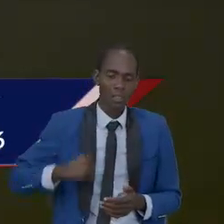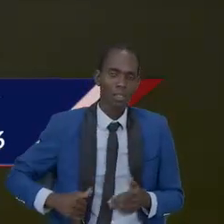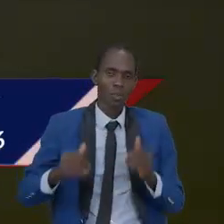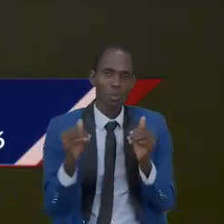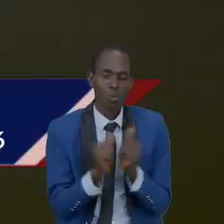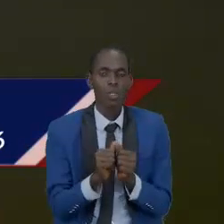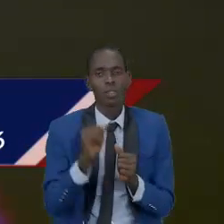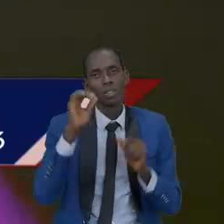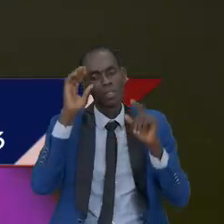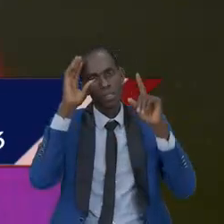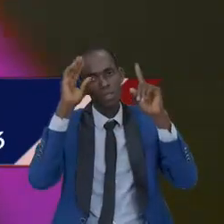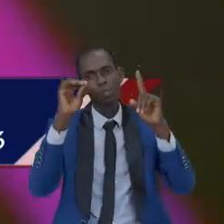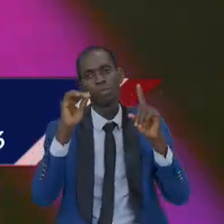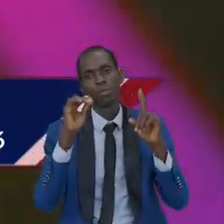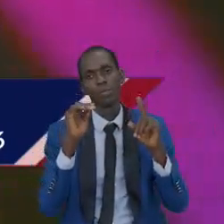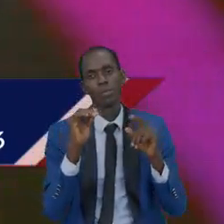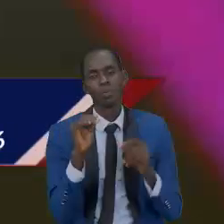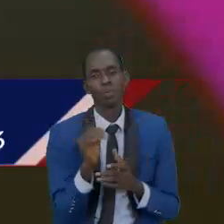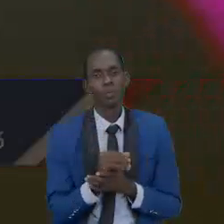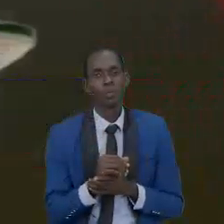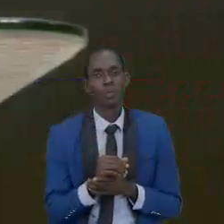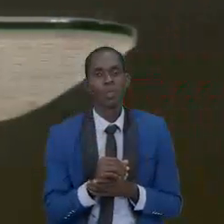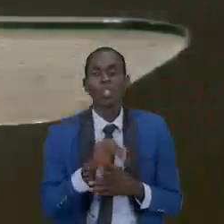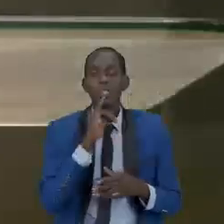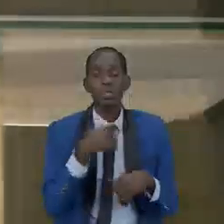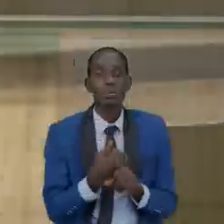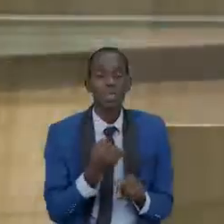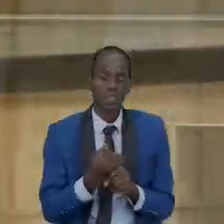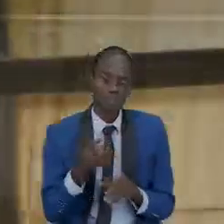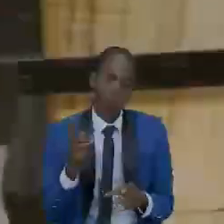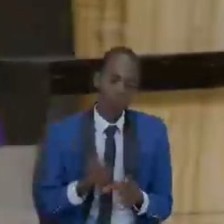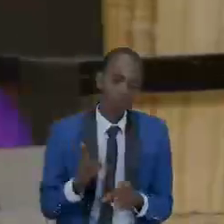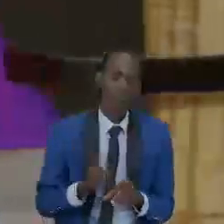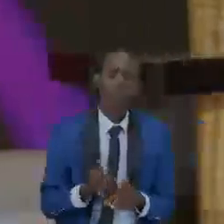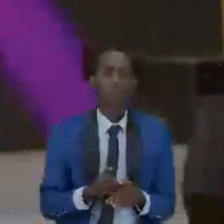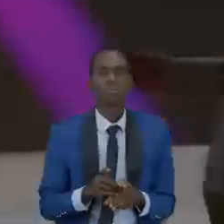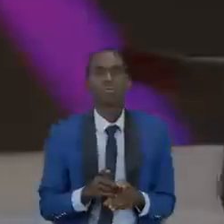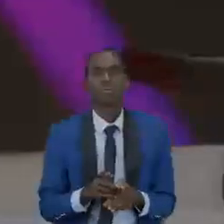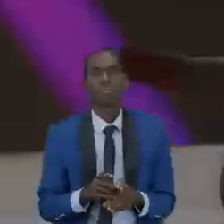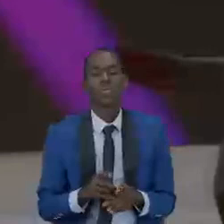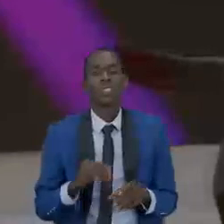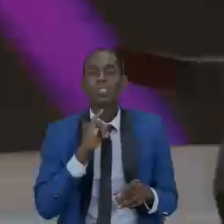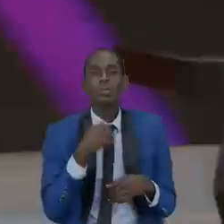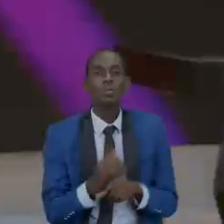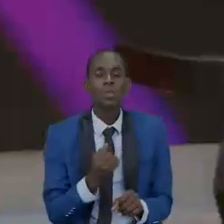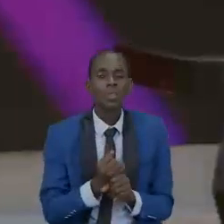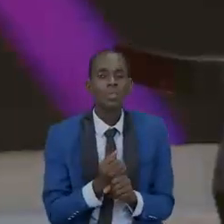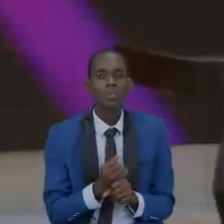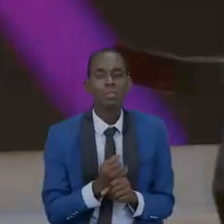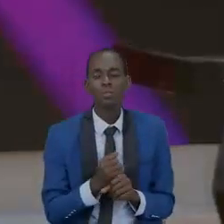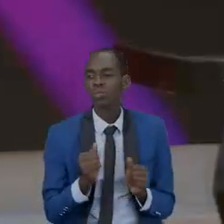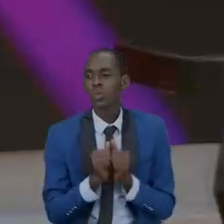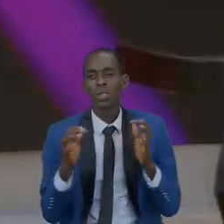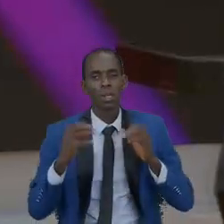him, is made impotent, invalid, is made